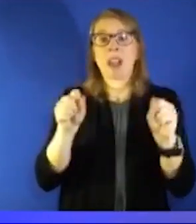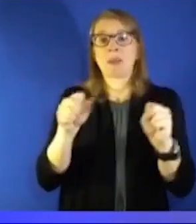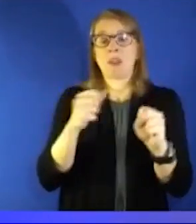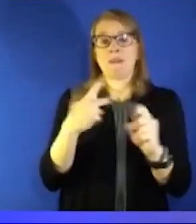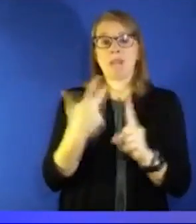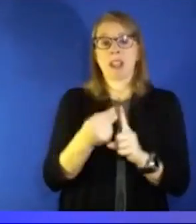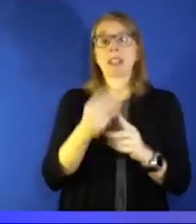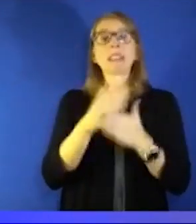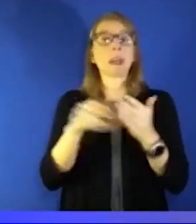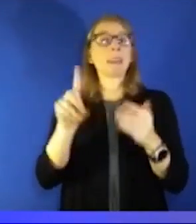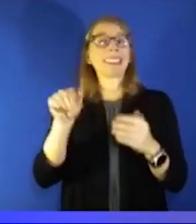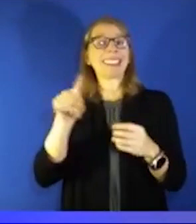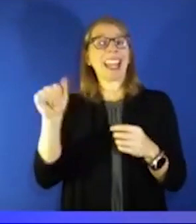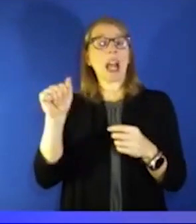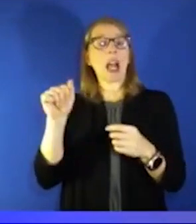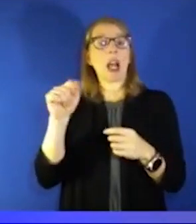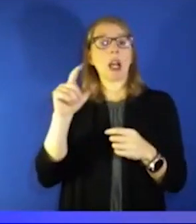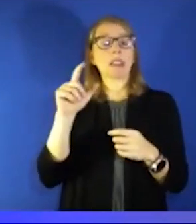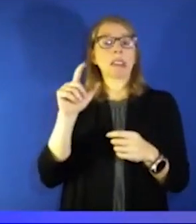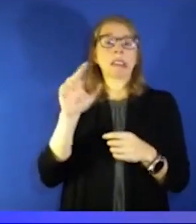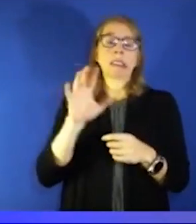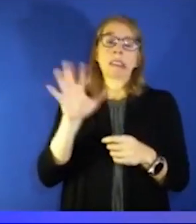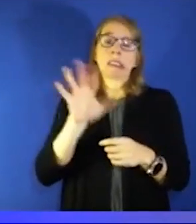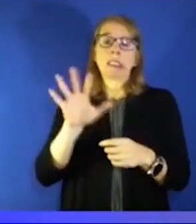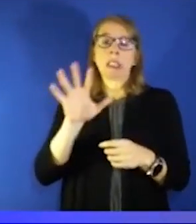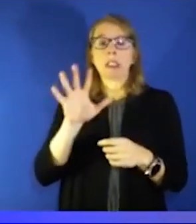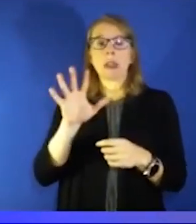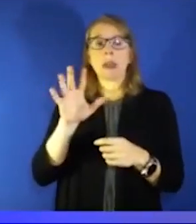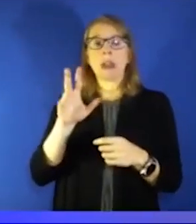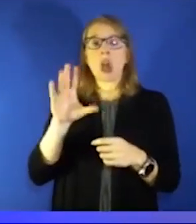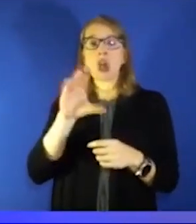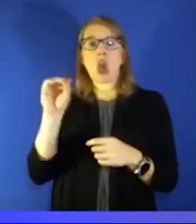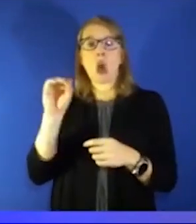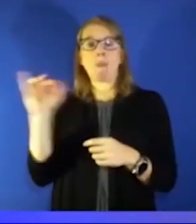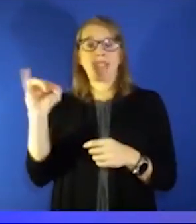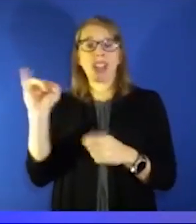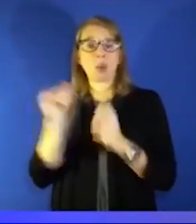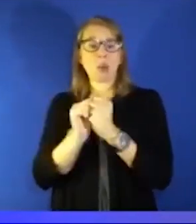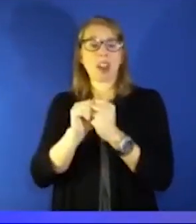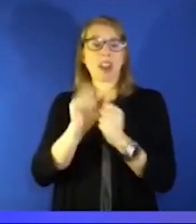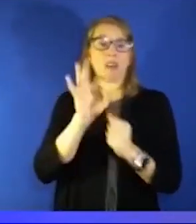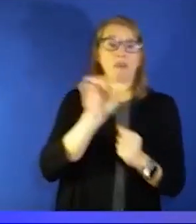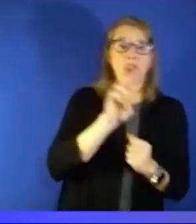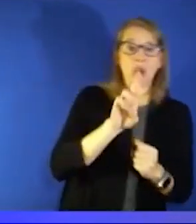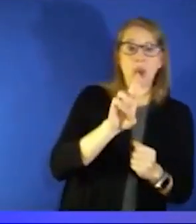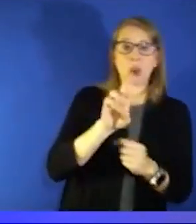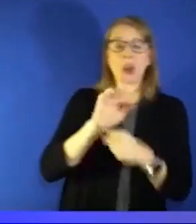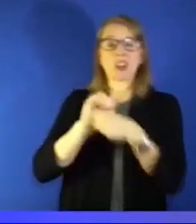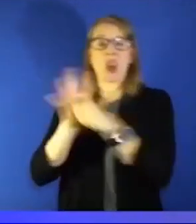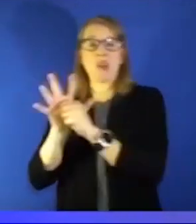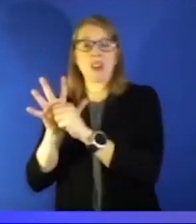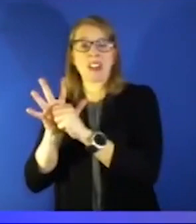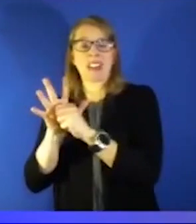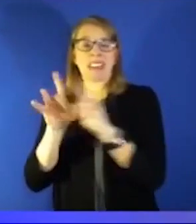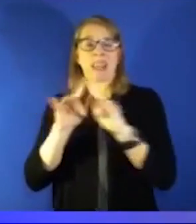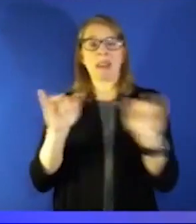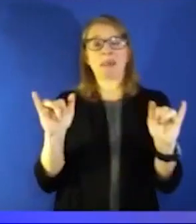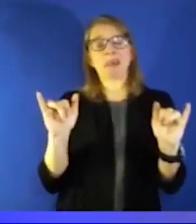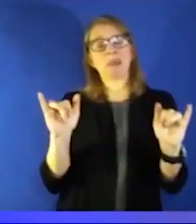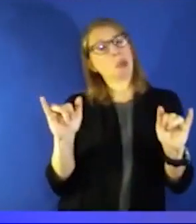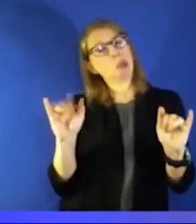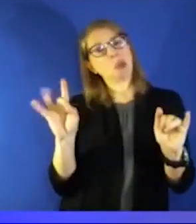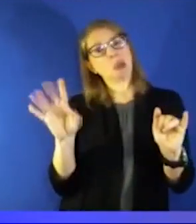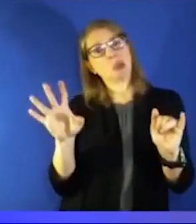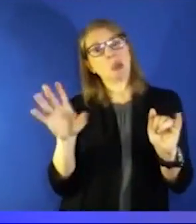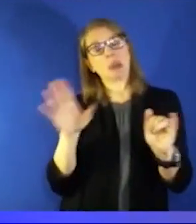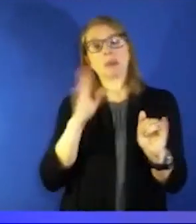that look very dismal about people that are co-infected with influenza and COVID, and